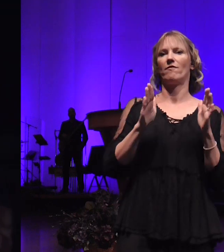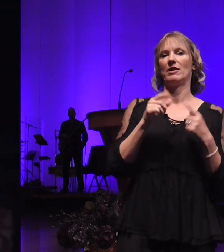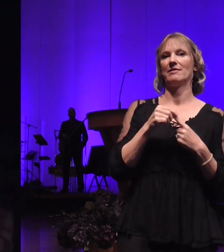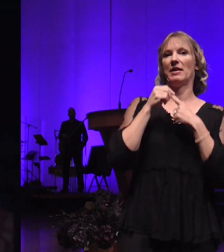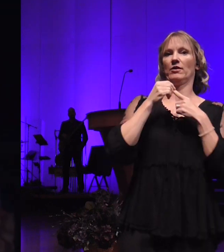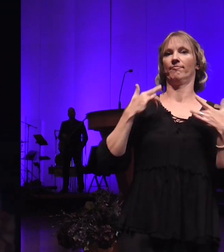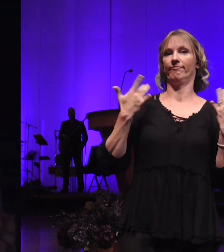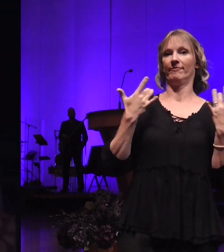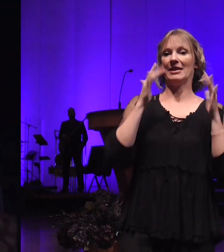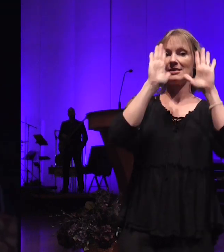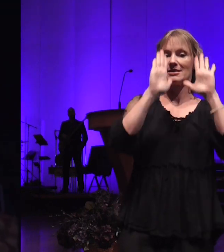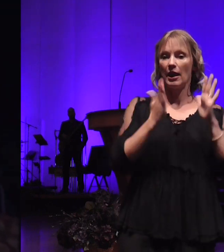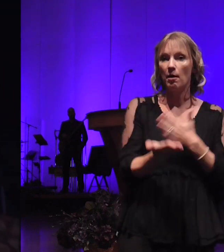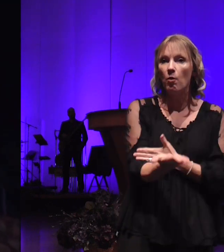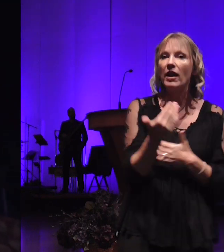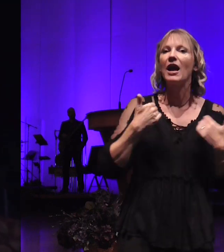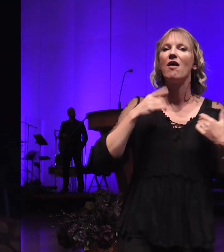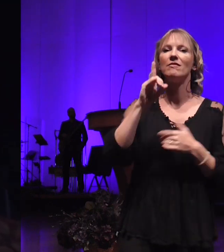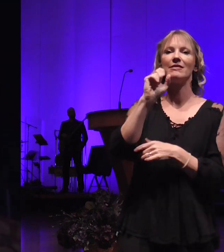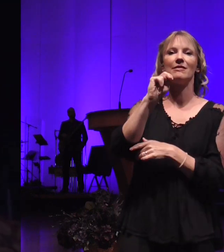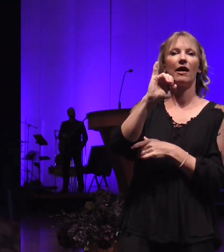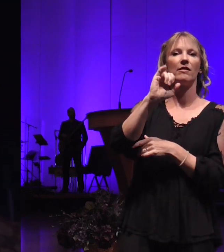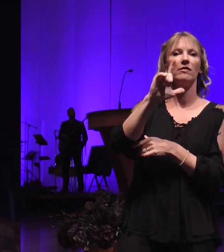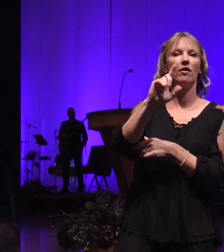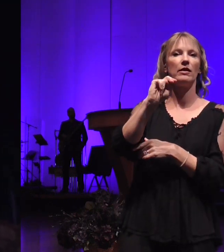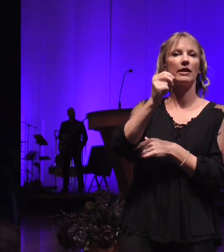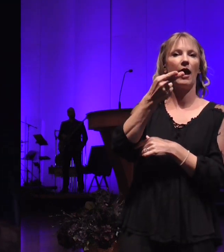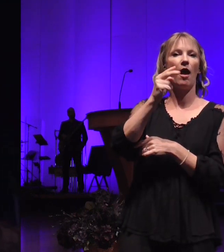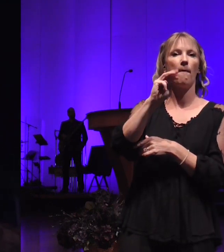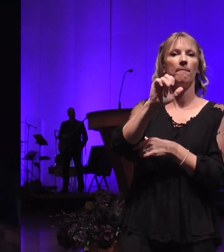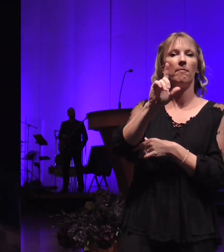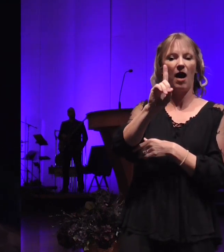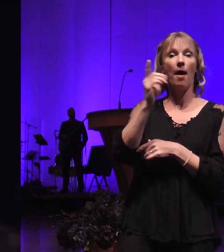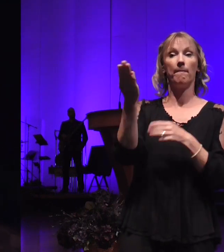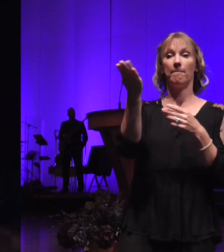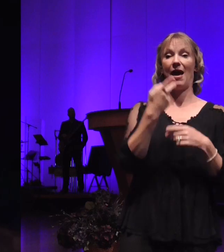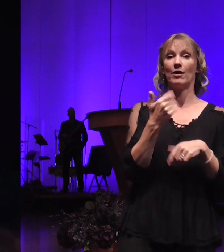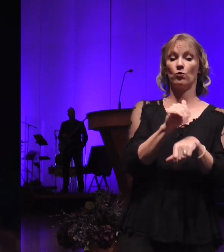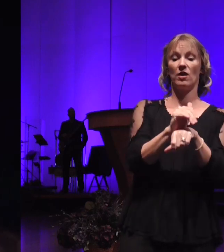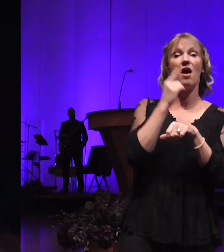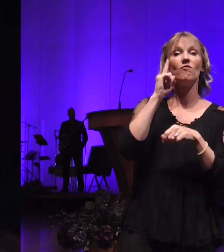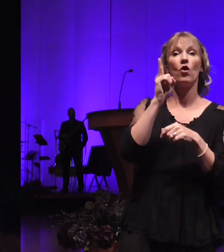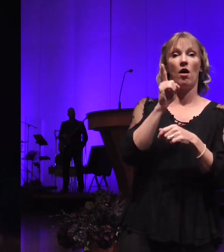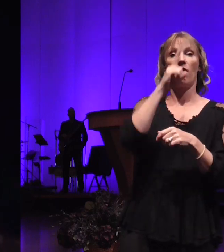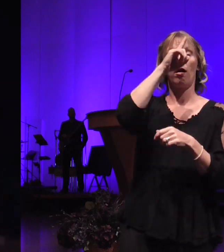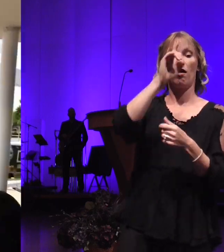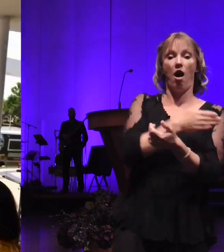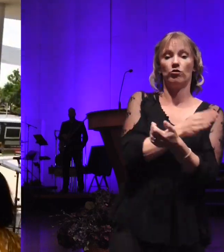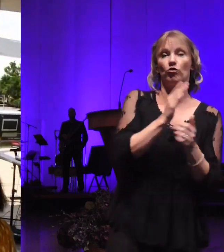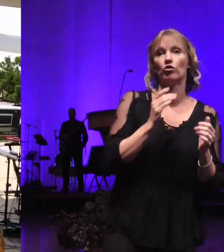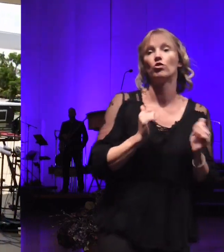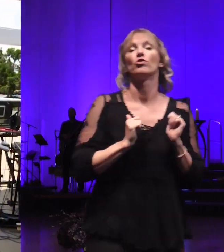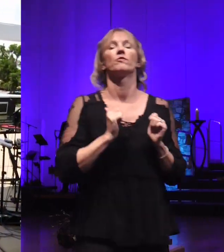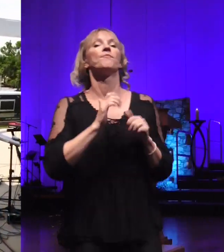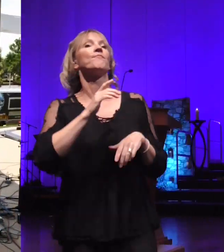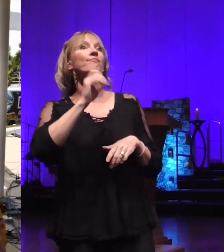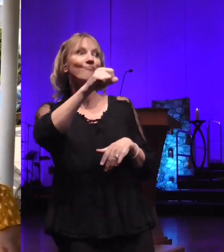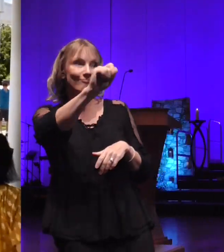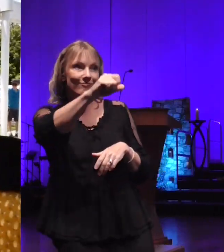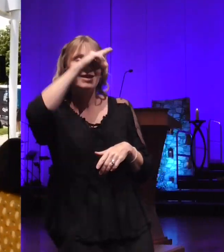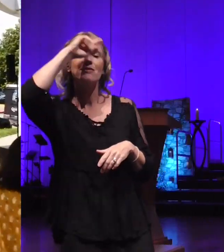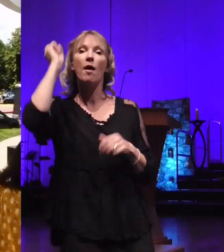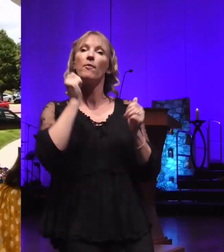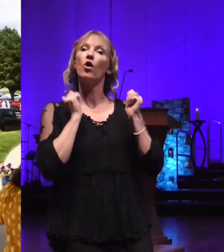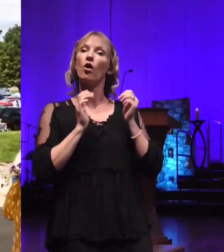this Sunday morning. We've got Daniel Nahmon performing for us, and he's coming back tonight. Yes, he is. He's going to do a summer concert out on the plaza for